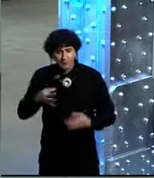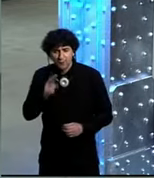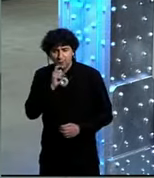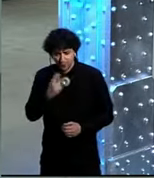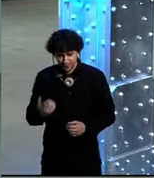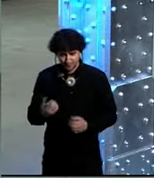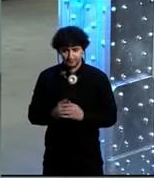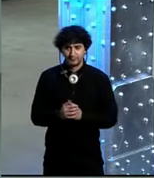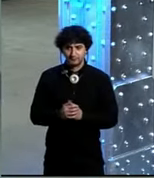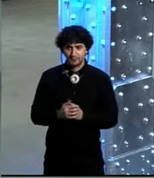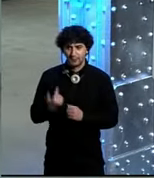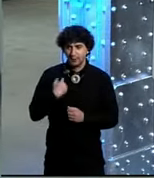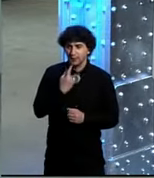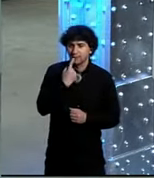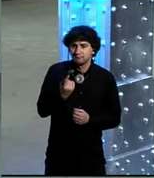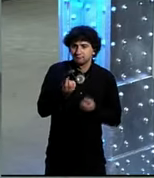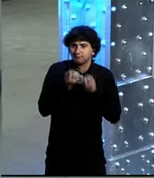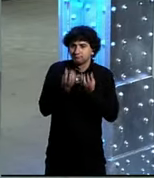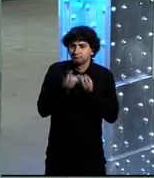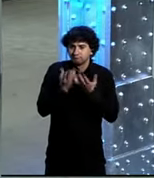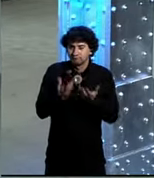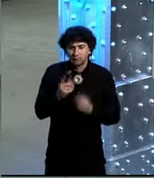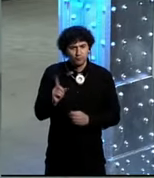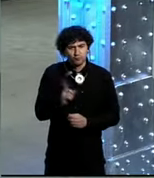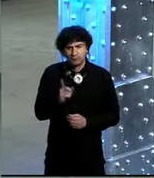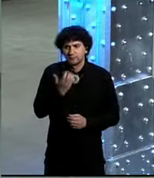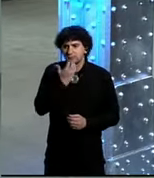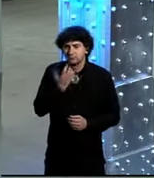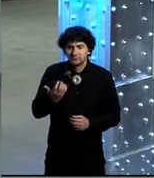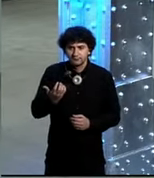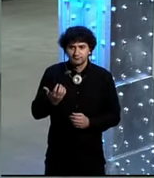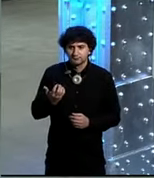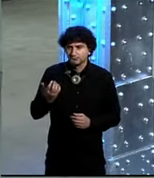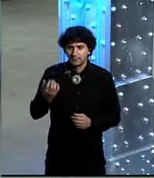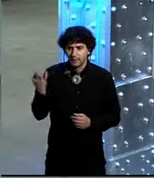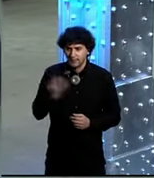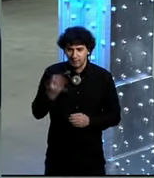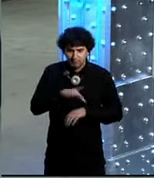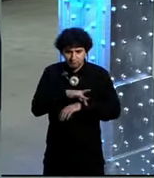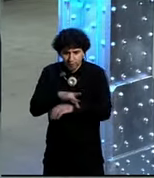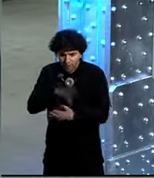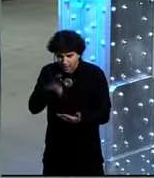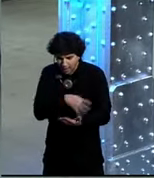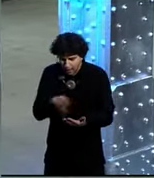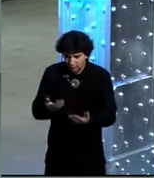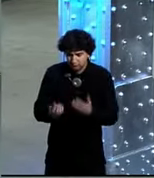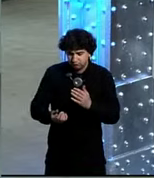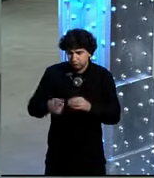saying that we should scrap planning projects or having production schedules and distribution strategies and marketing